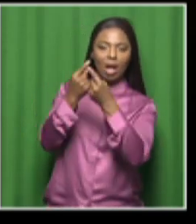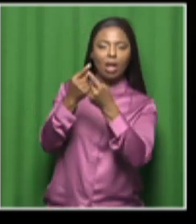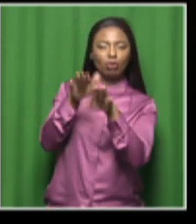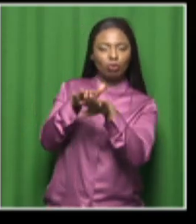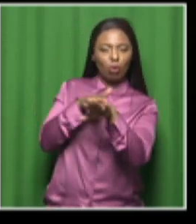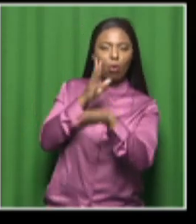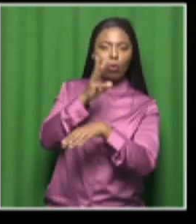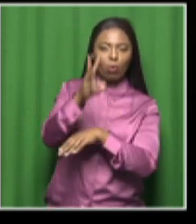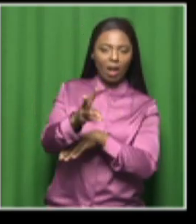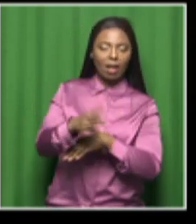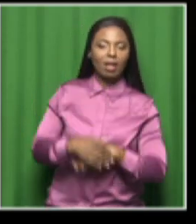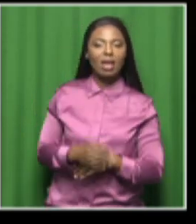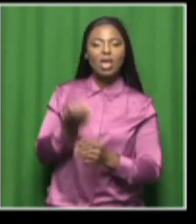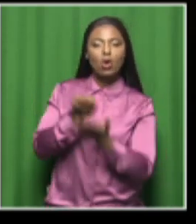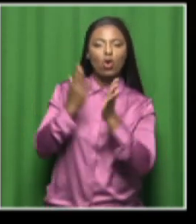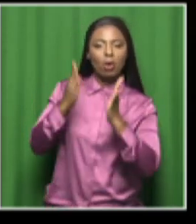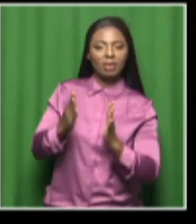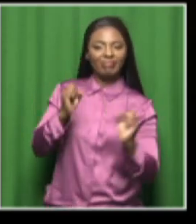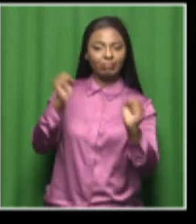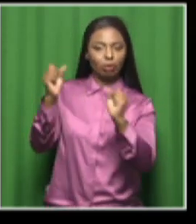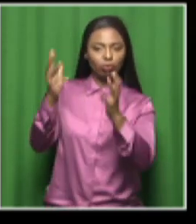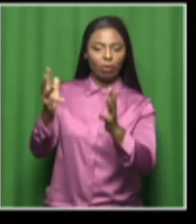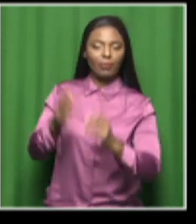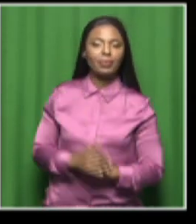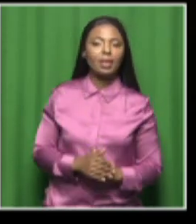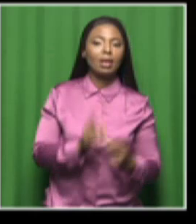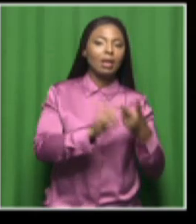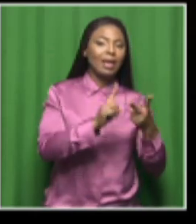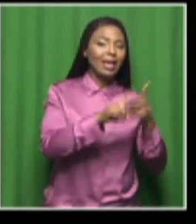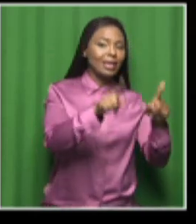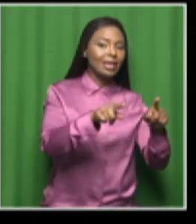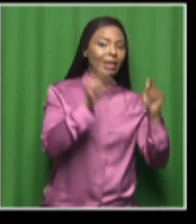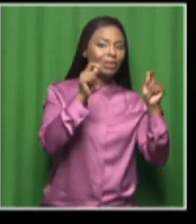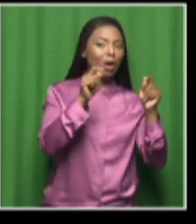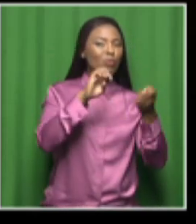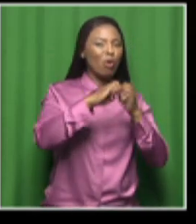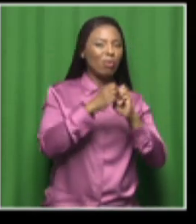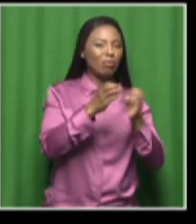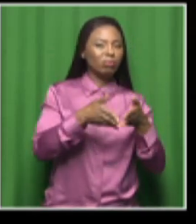an economist. Little relief for Cape Town port crisis as well.